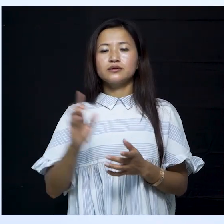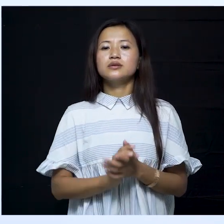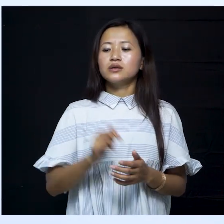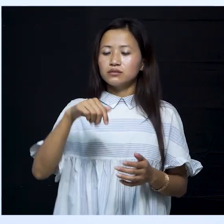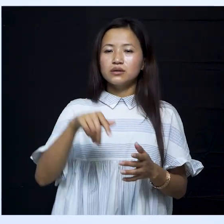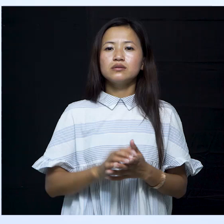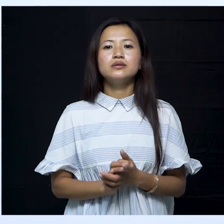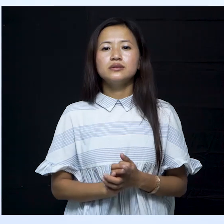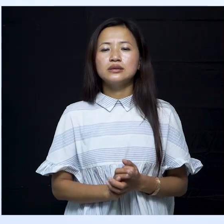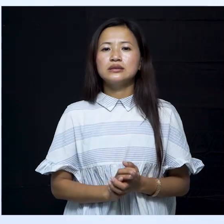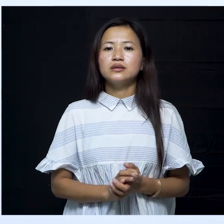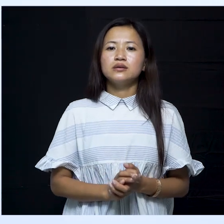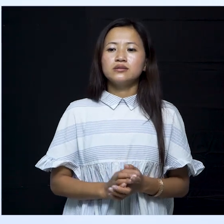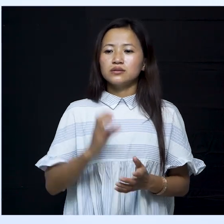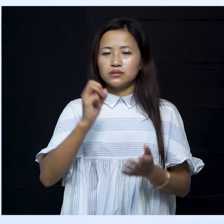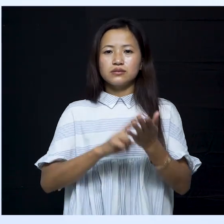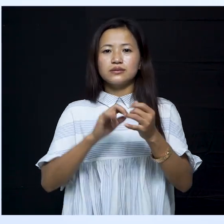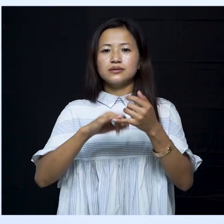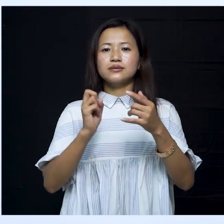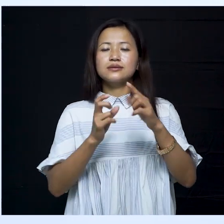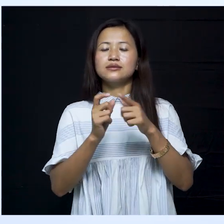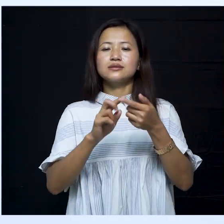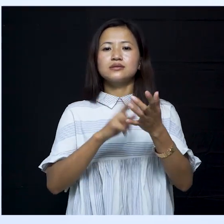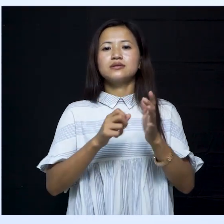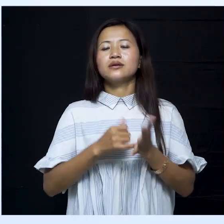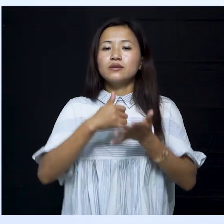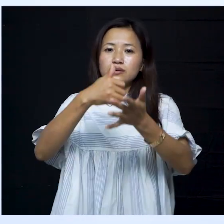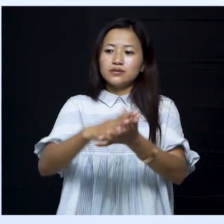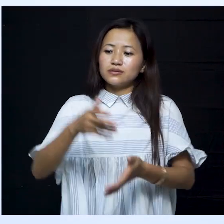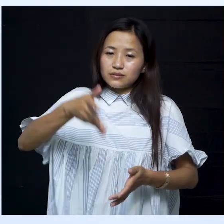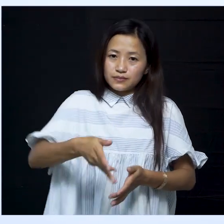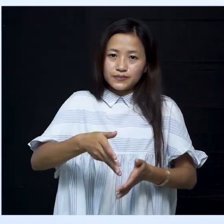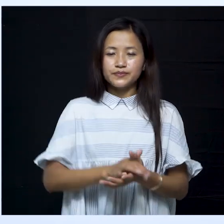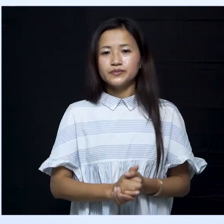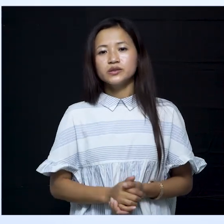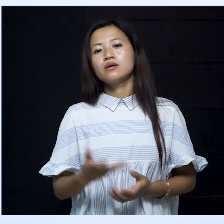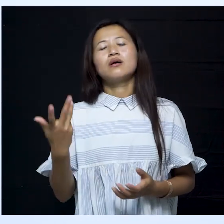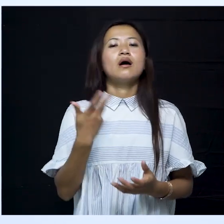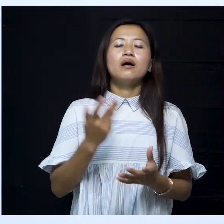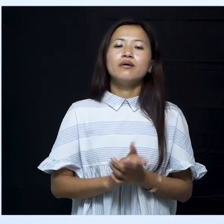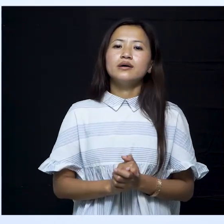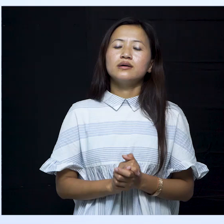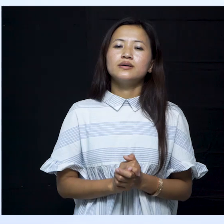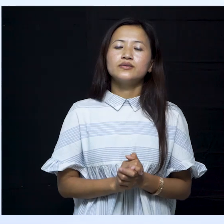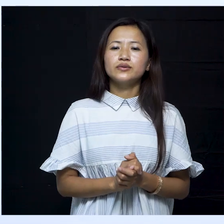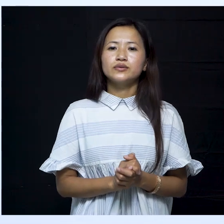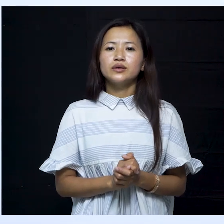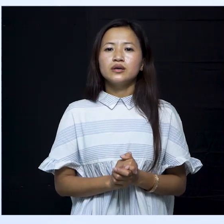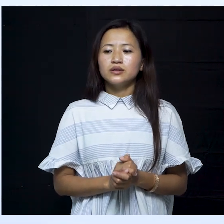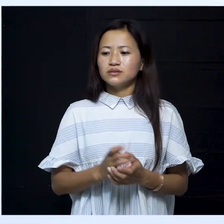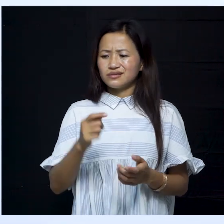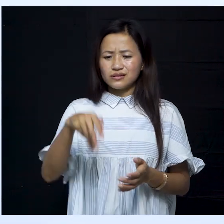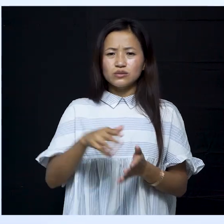now it is considered as a word in itself. However, since it is